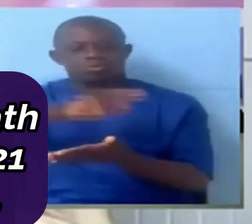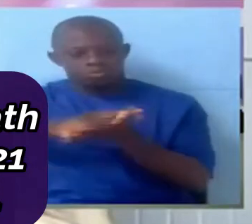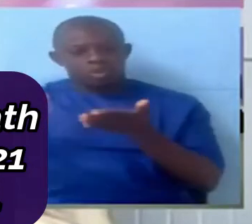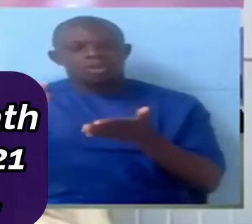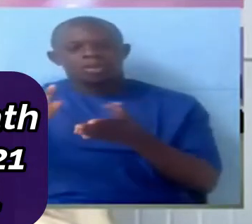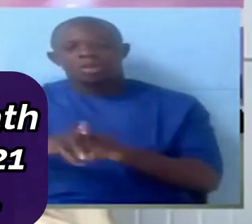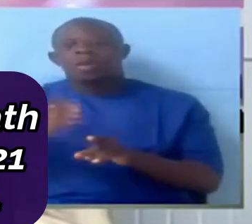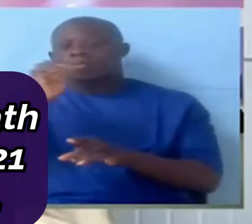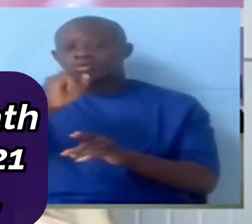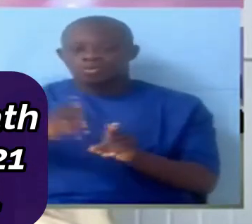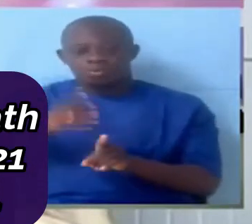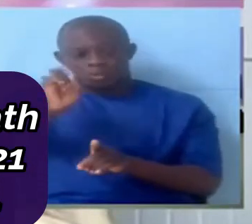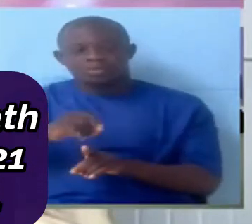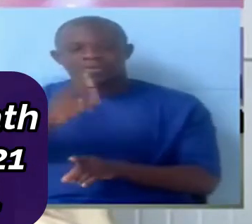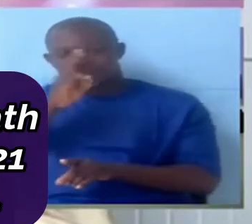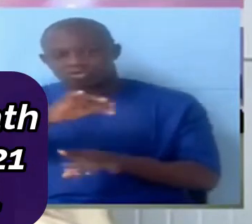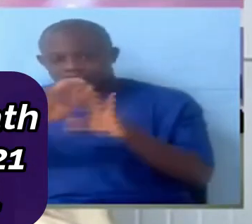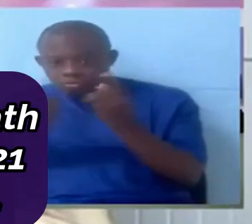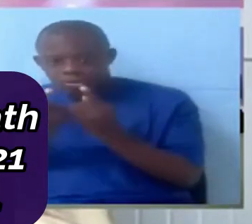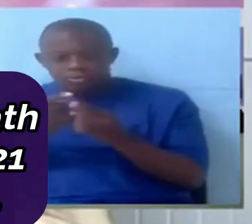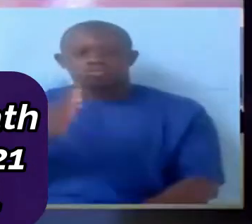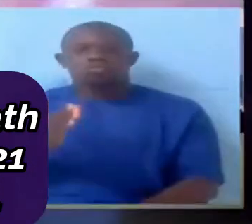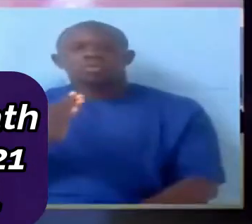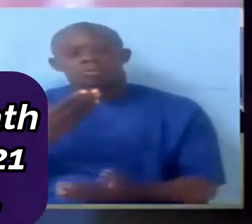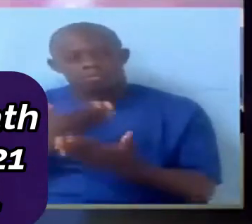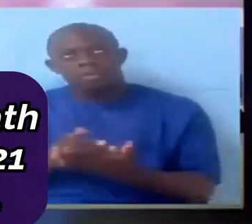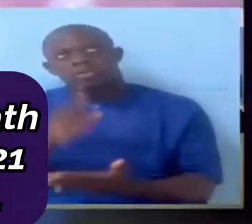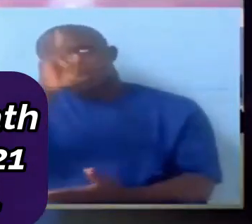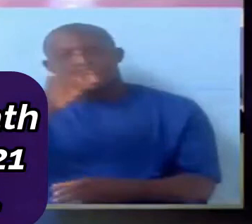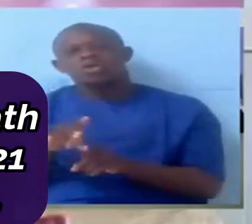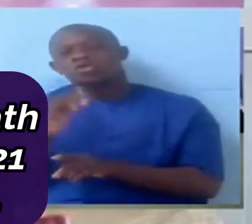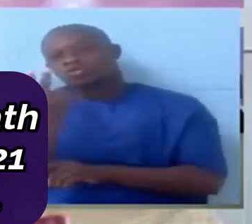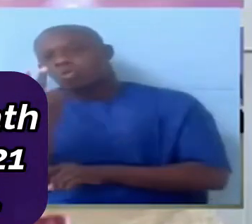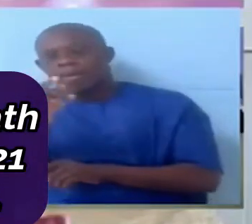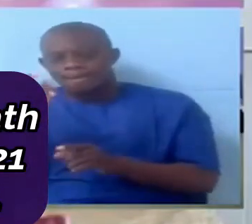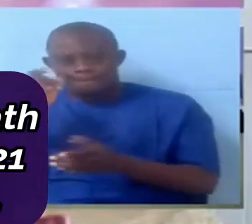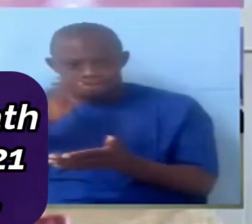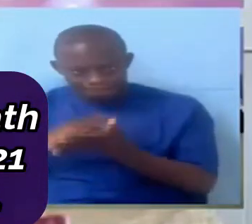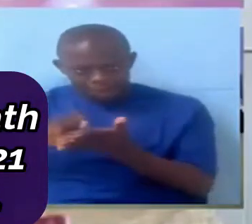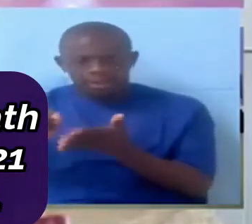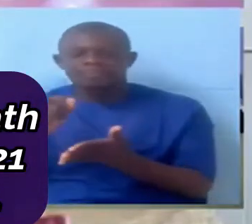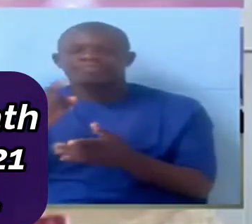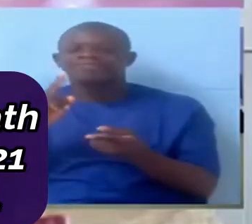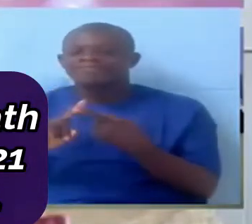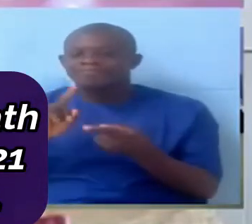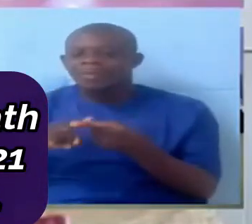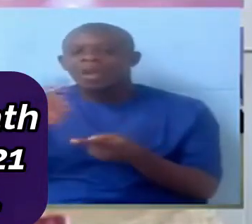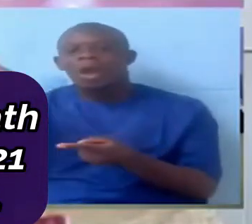ñew ndax fox rek mu nek mbir mo xamne dañ koy set. So help me God. Al nga duwaye al mumé nga